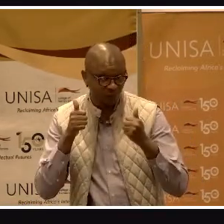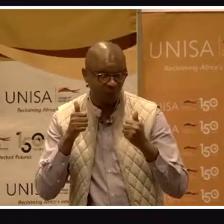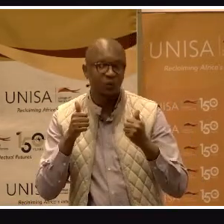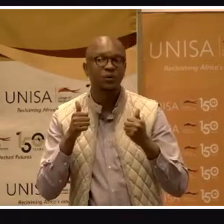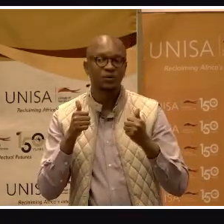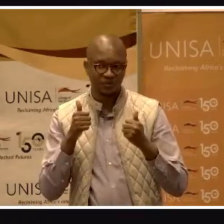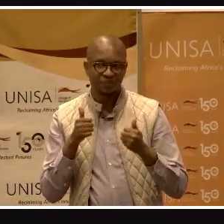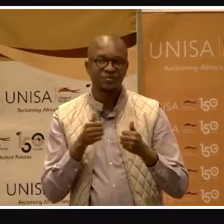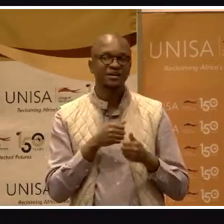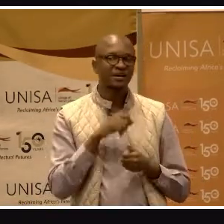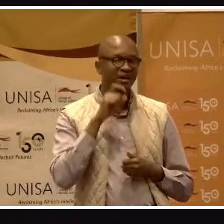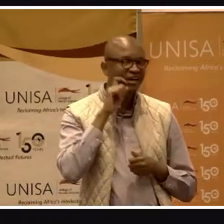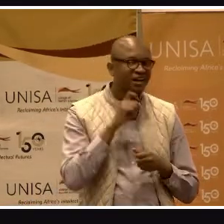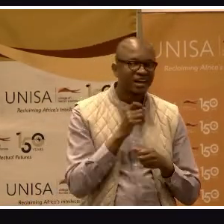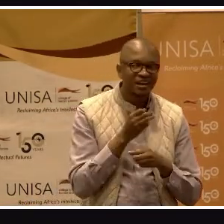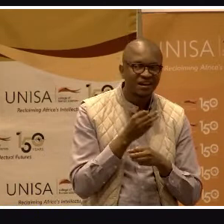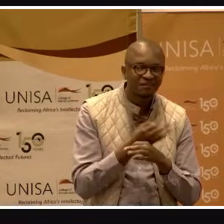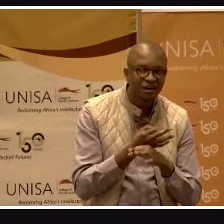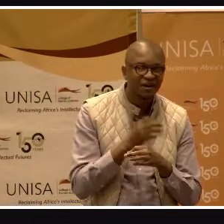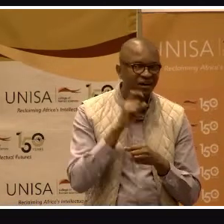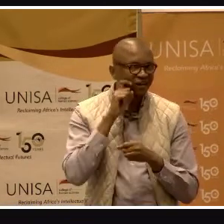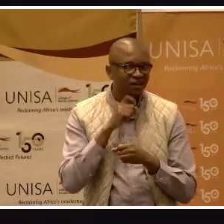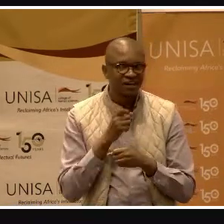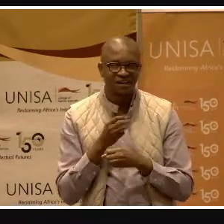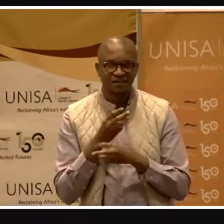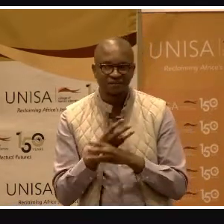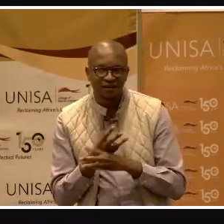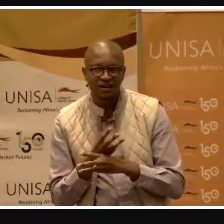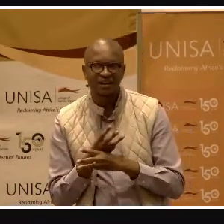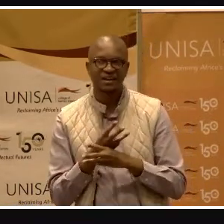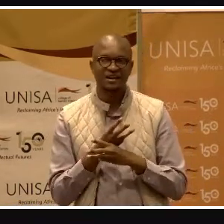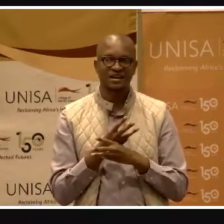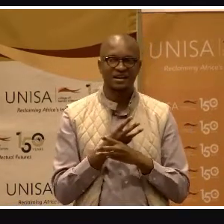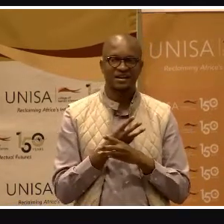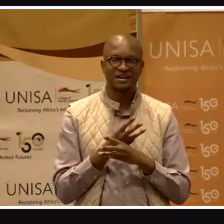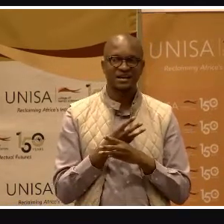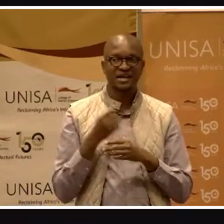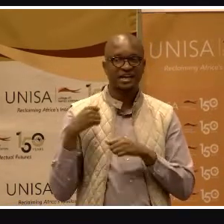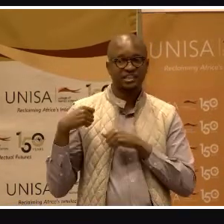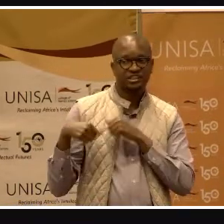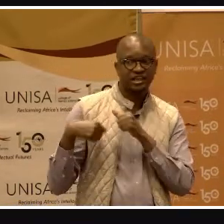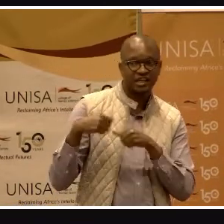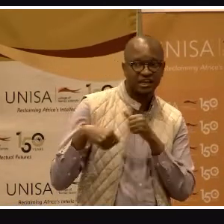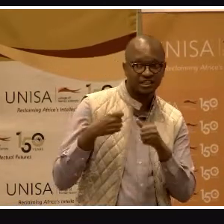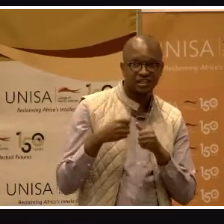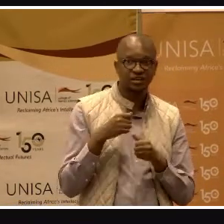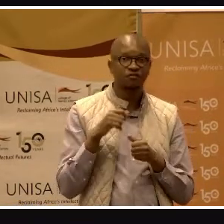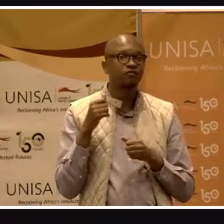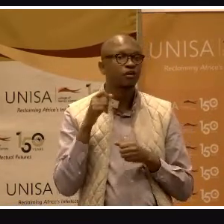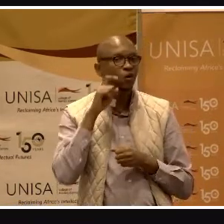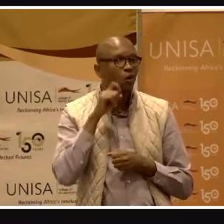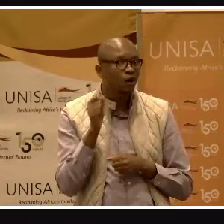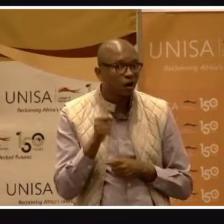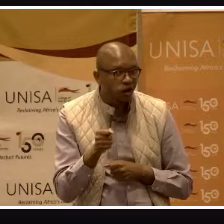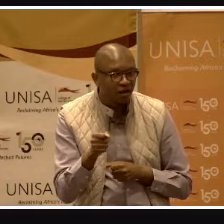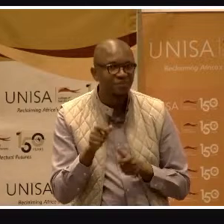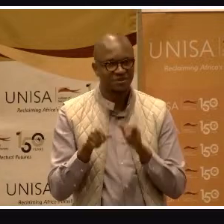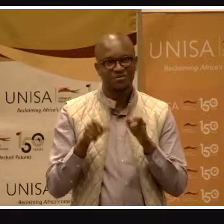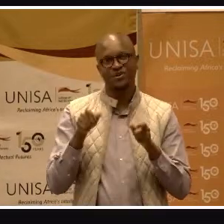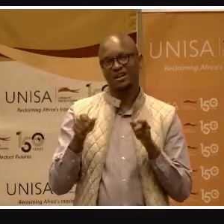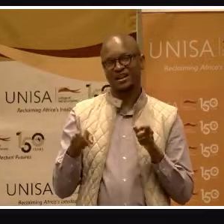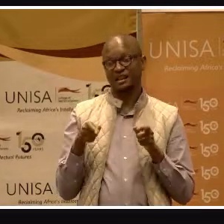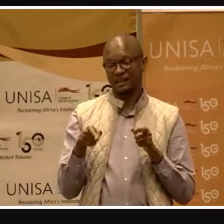or extinct. So if that occurs, only a joint and concerted effort